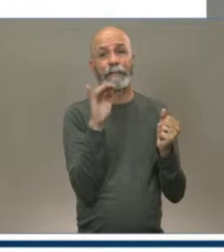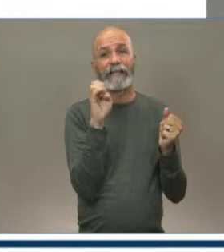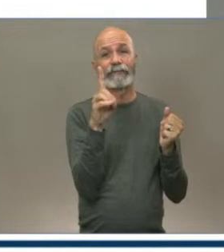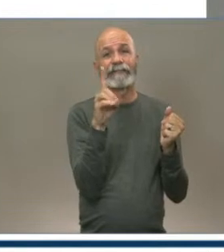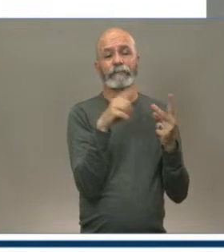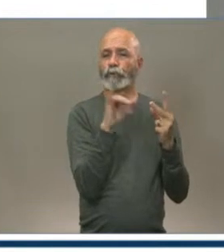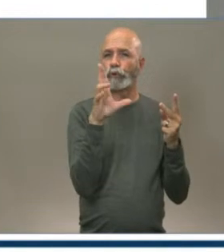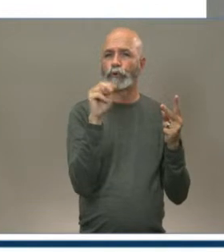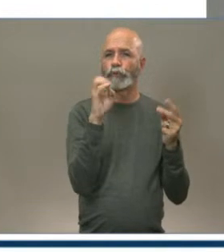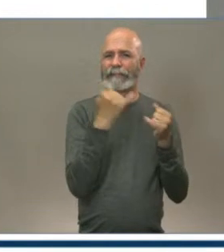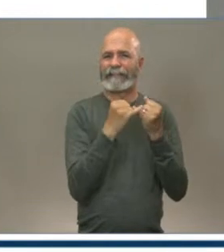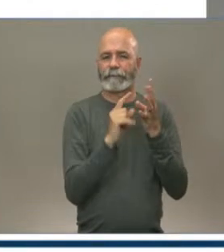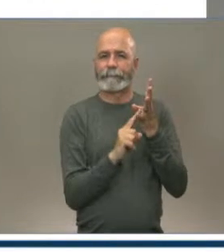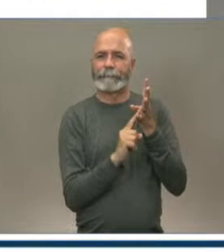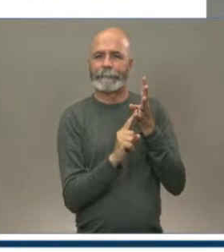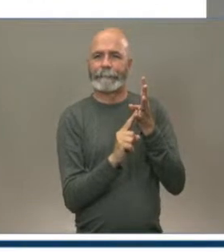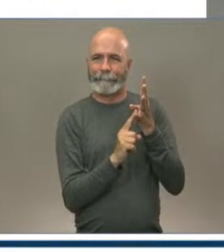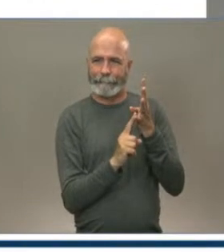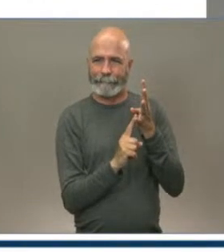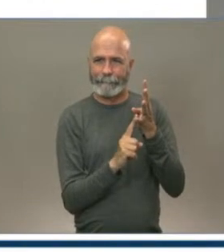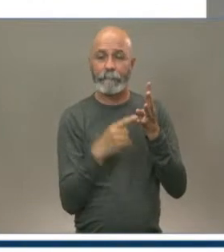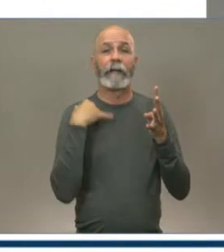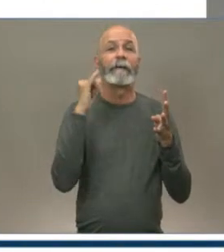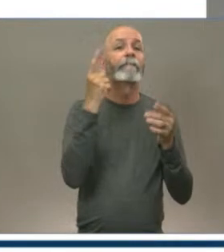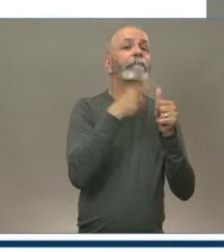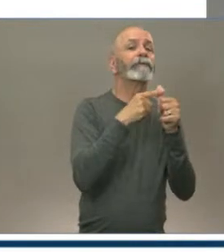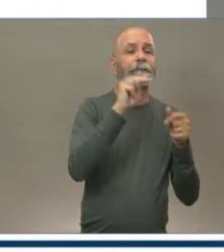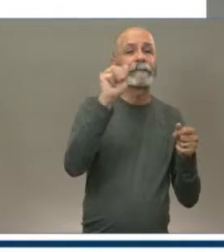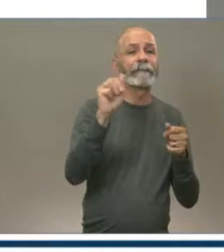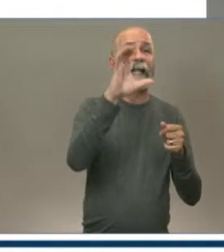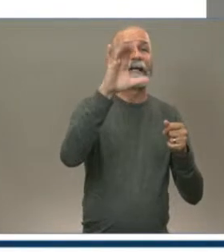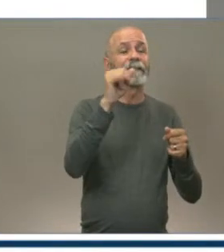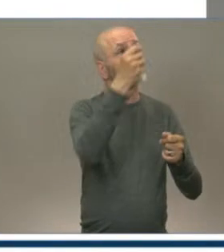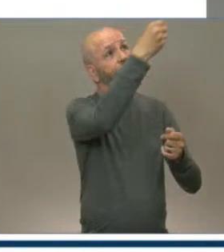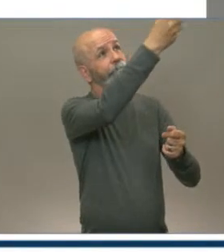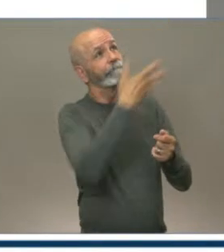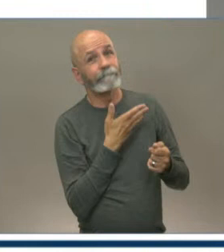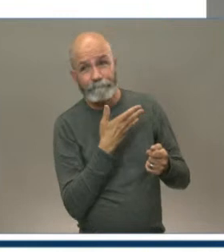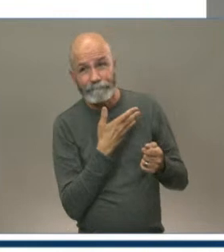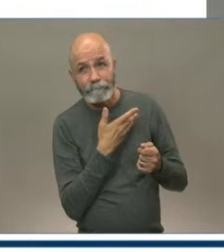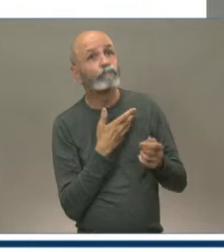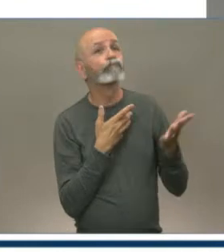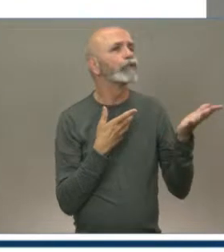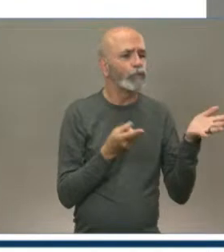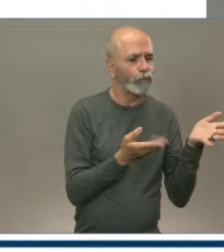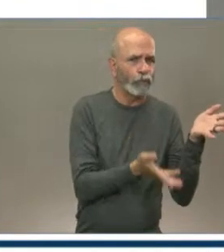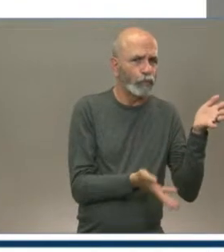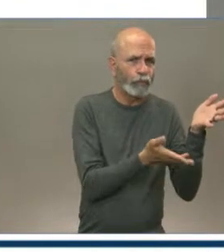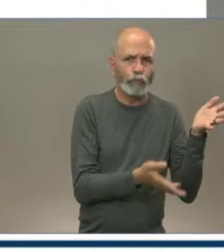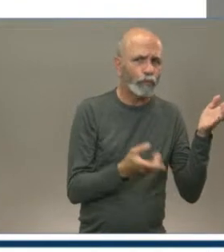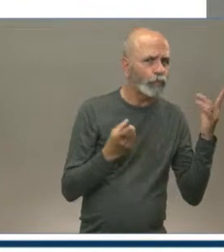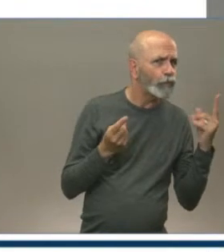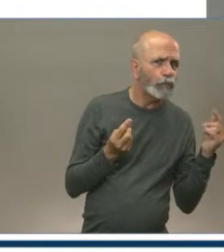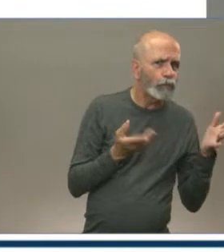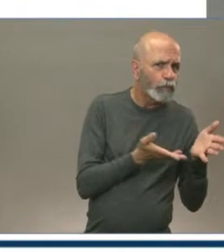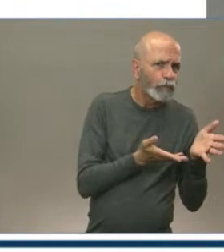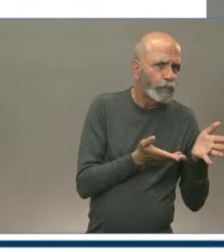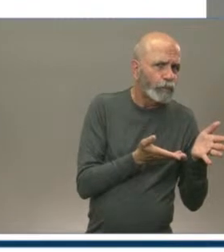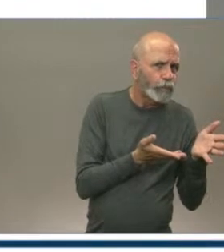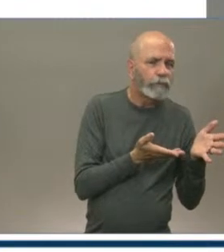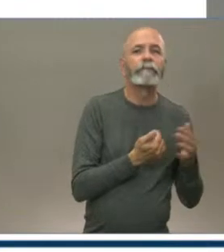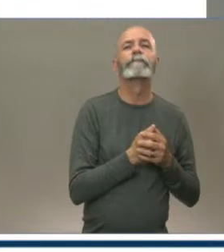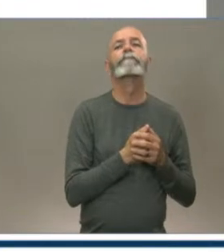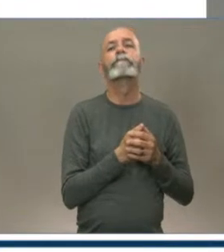from NACI around whether we what is the appropriate approach to take for which vaccine product for people whose